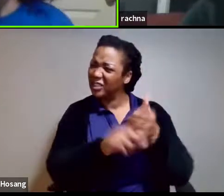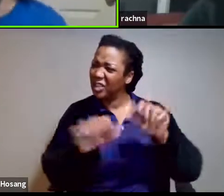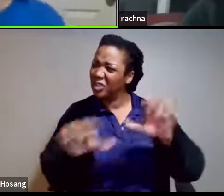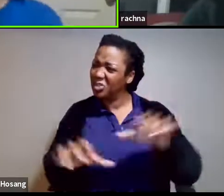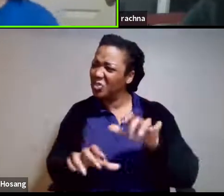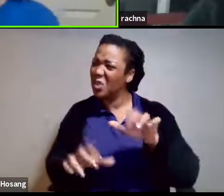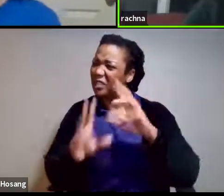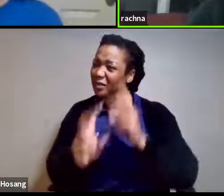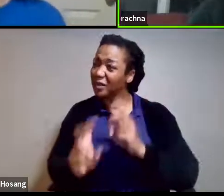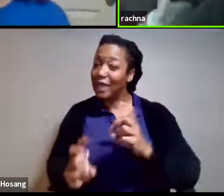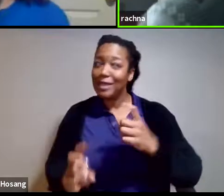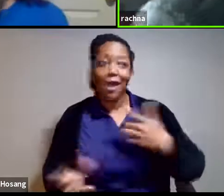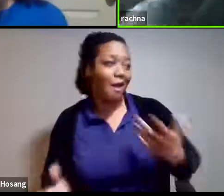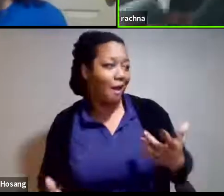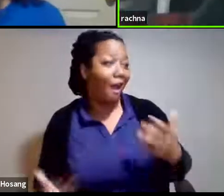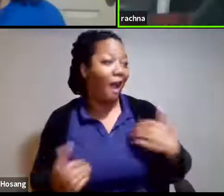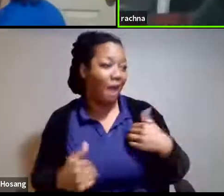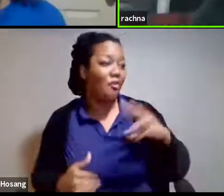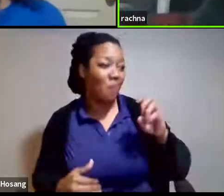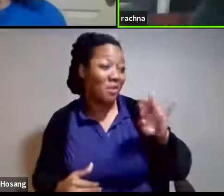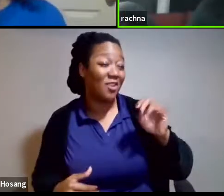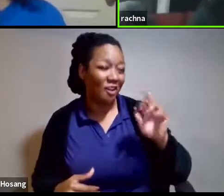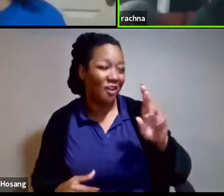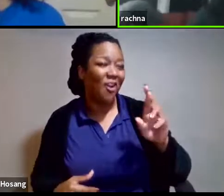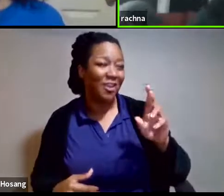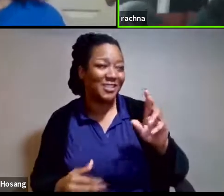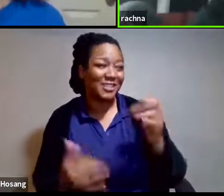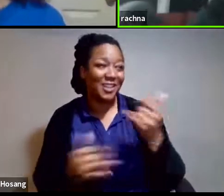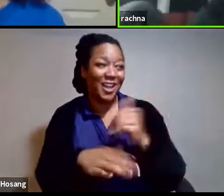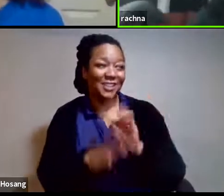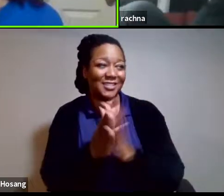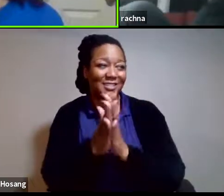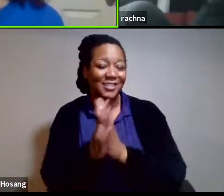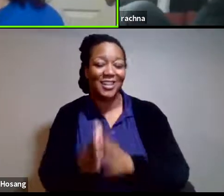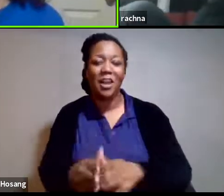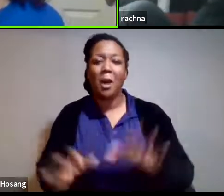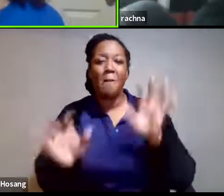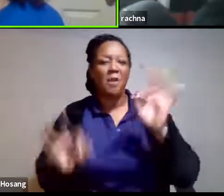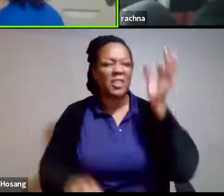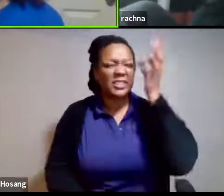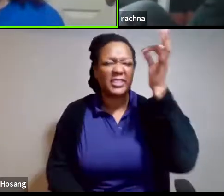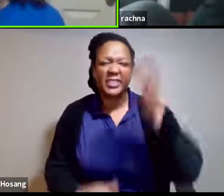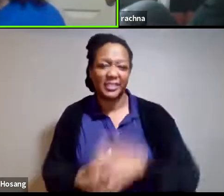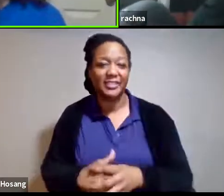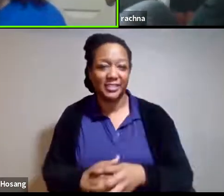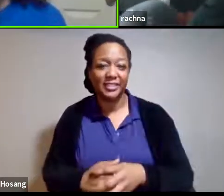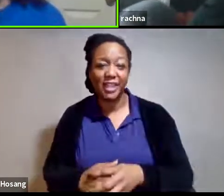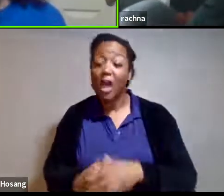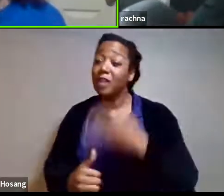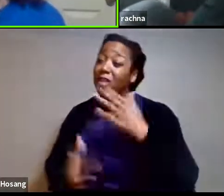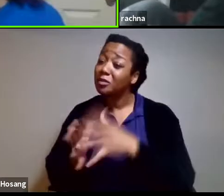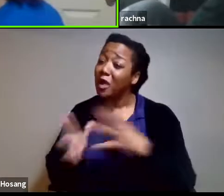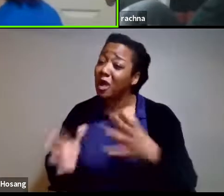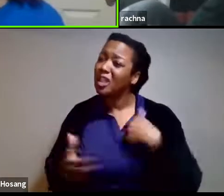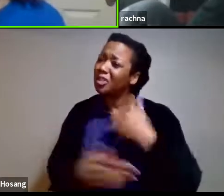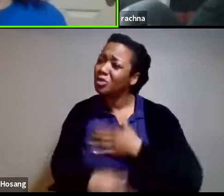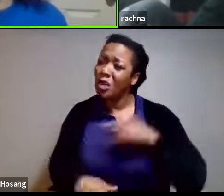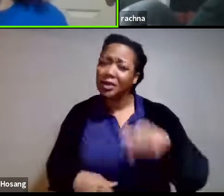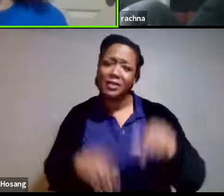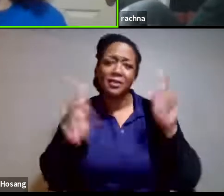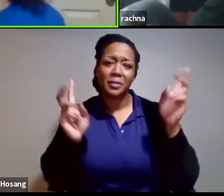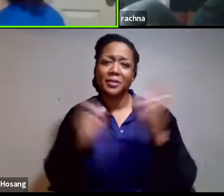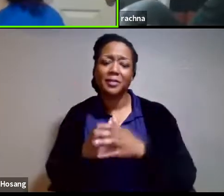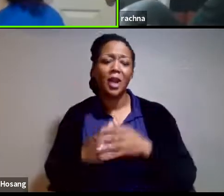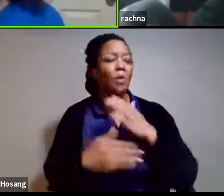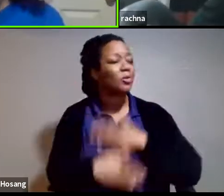you for tonight. So good, good, good, good. Perfectly timely. Thank you. And thank you so much. I enjoy talking about it. We really